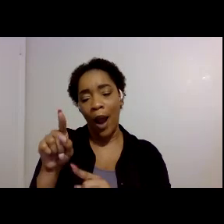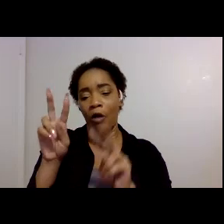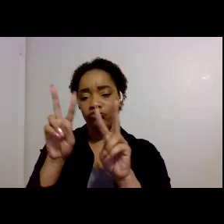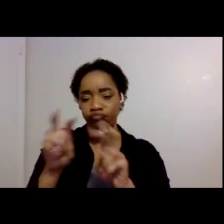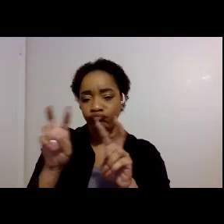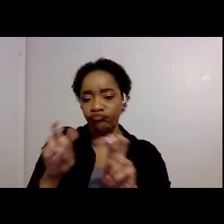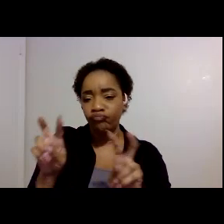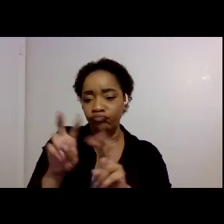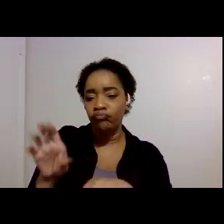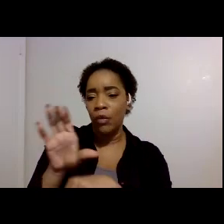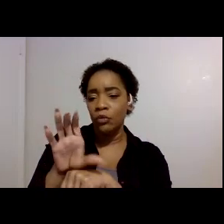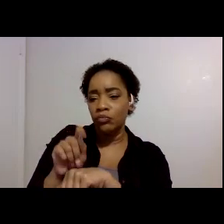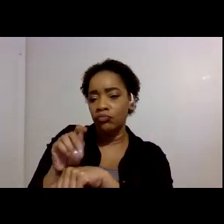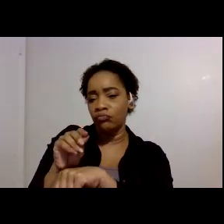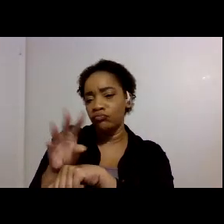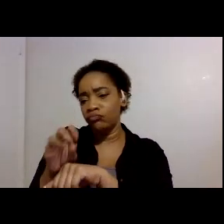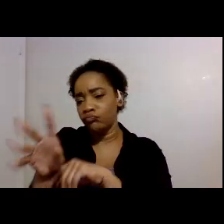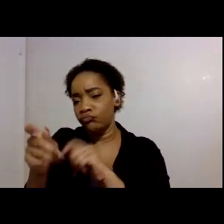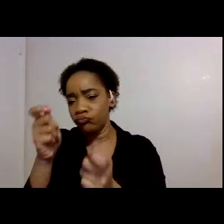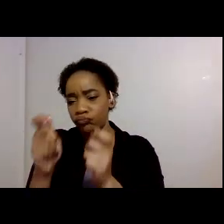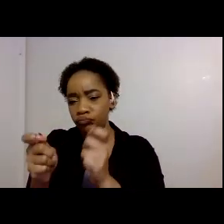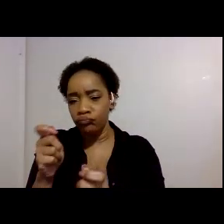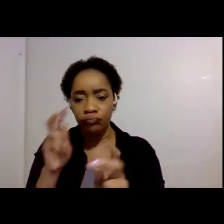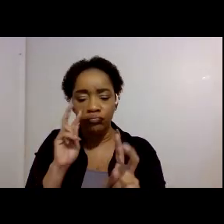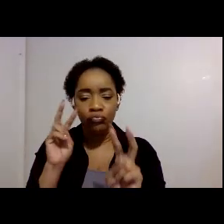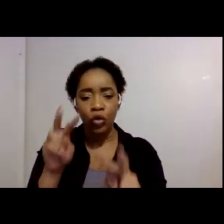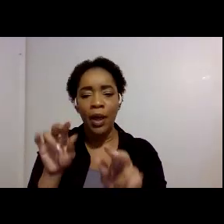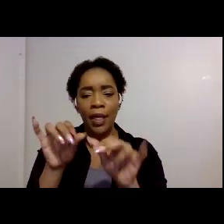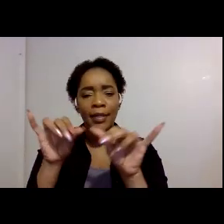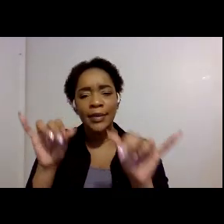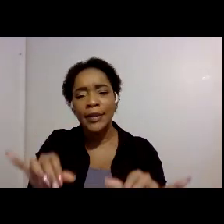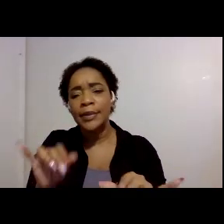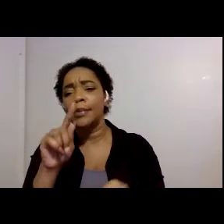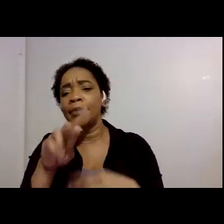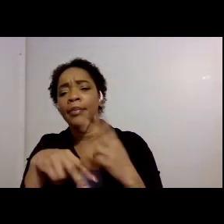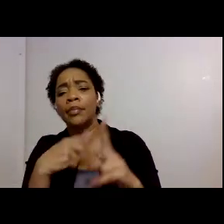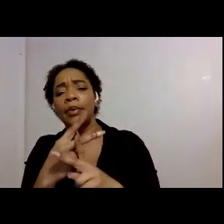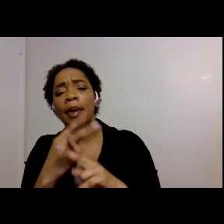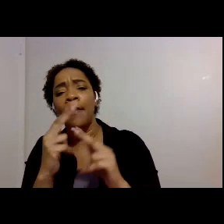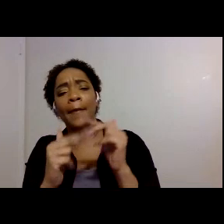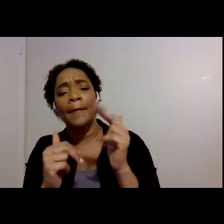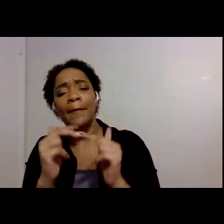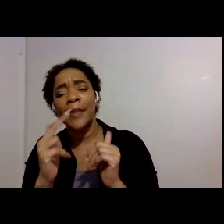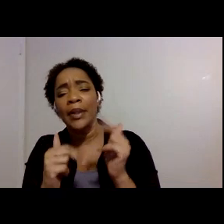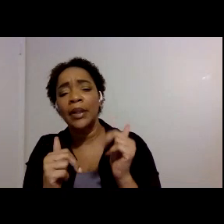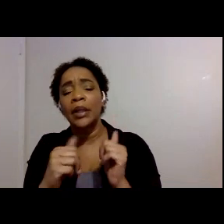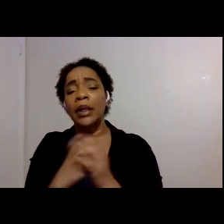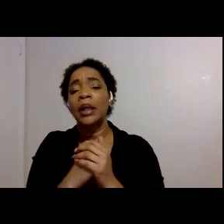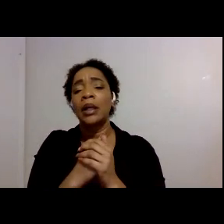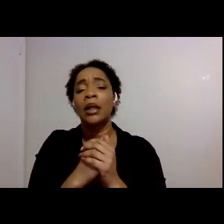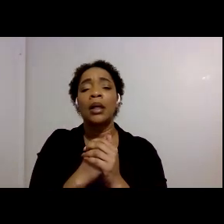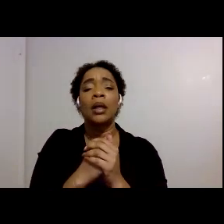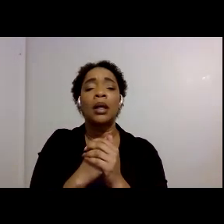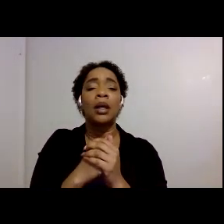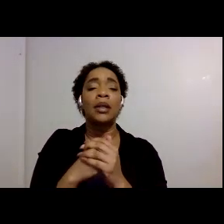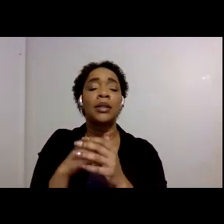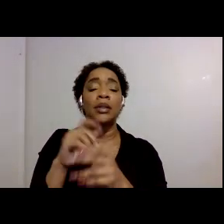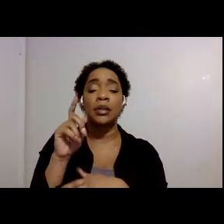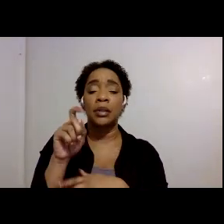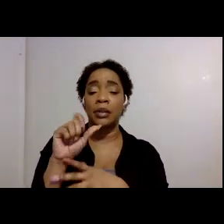We look at the protection systems, what type of building it is, if it's a assembly, or if it's a nursing home,